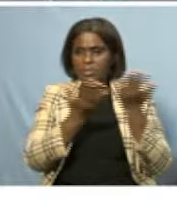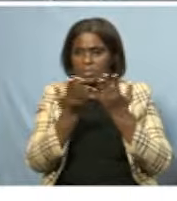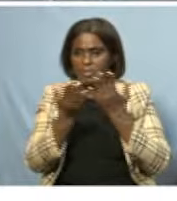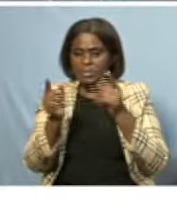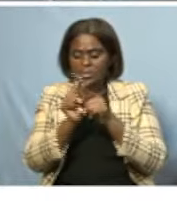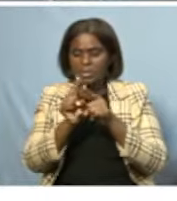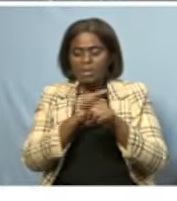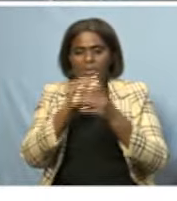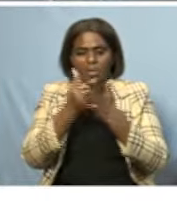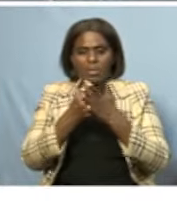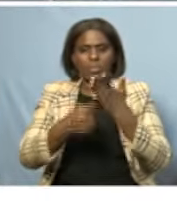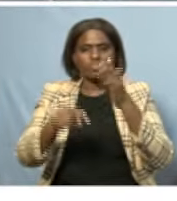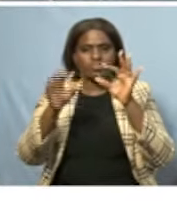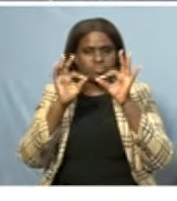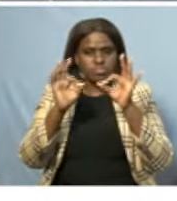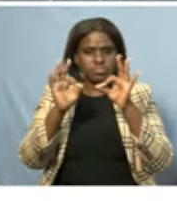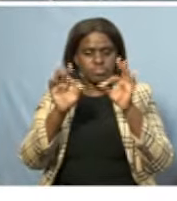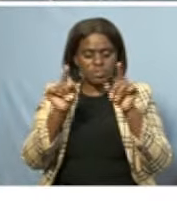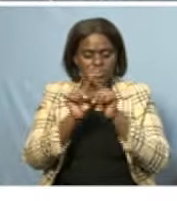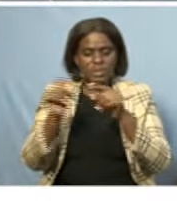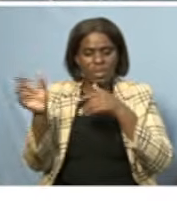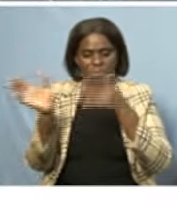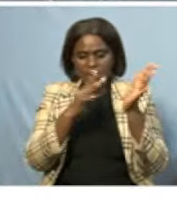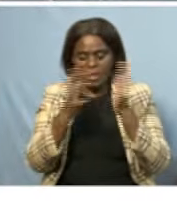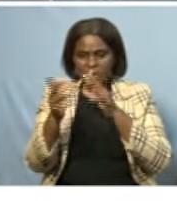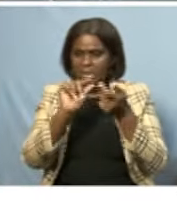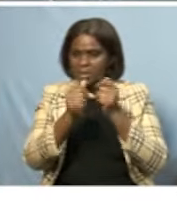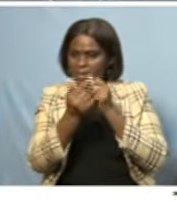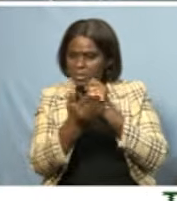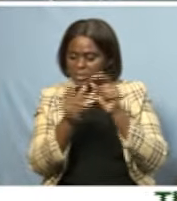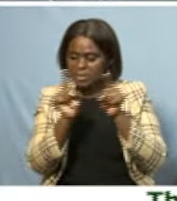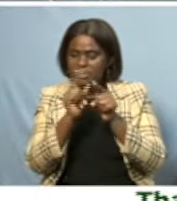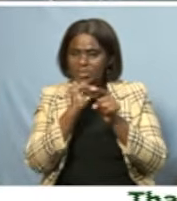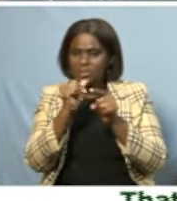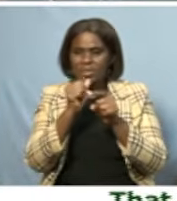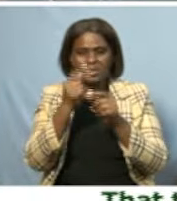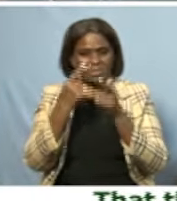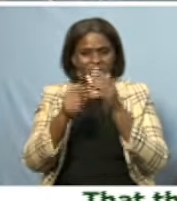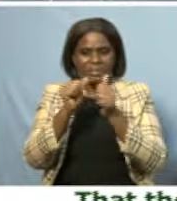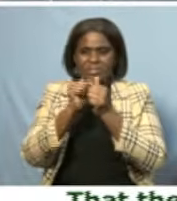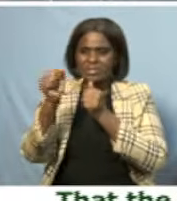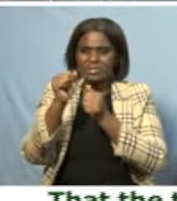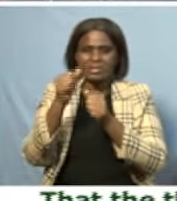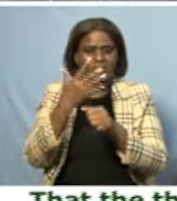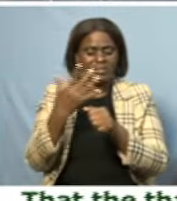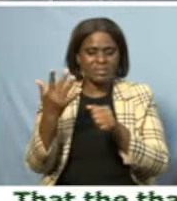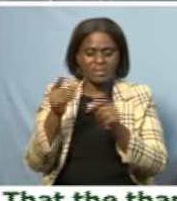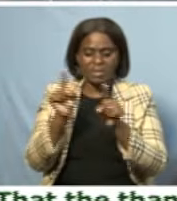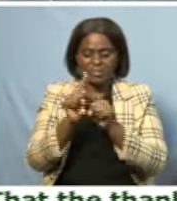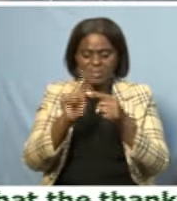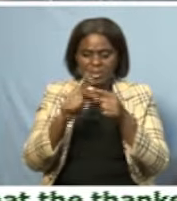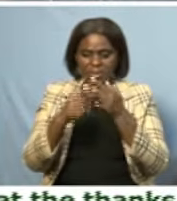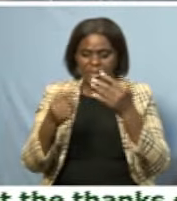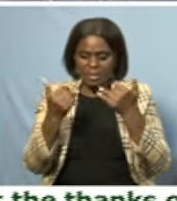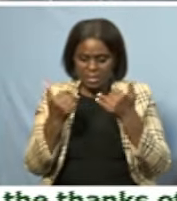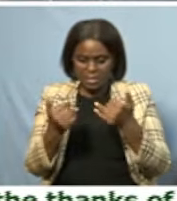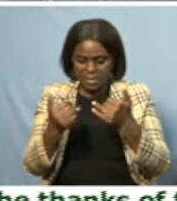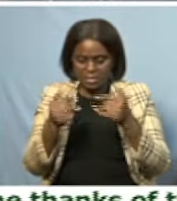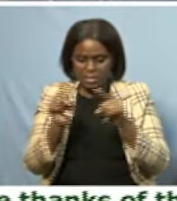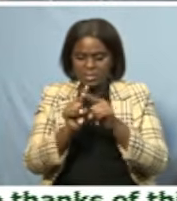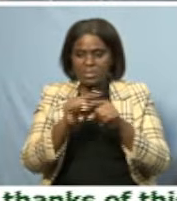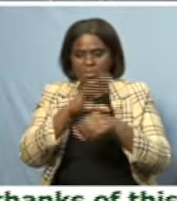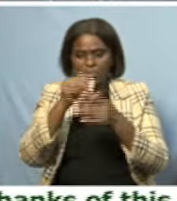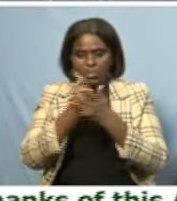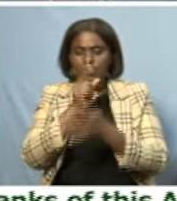as a sobering reminder that climate change is not a distant threat, but a present and